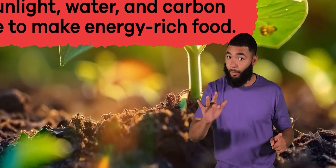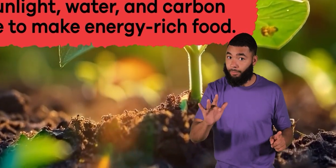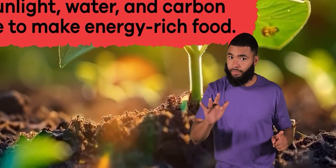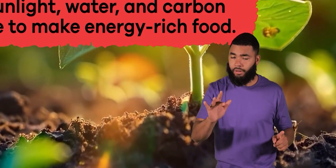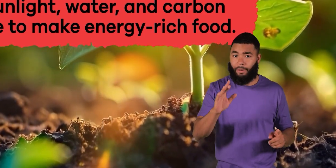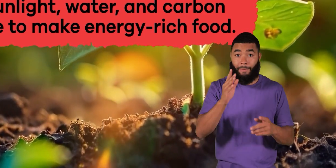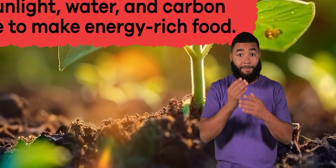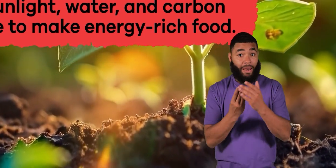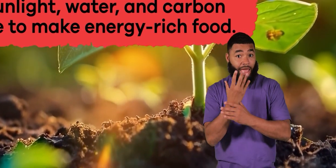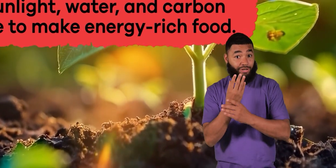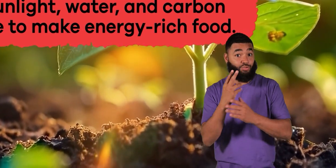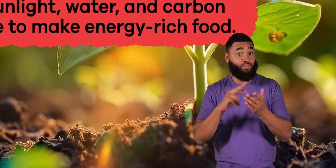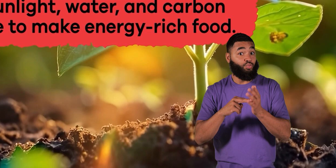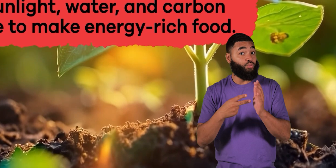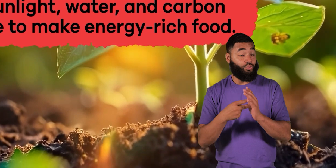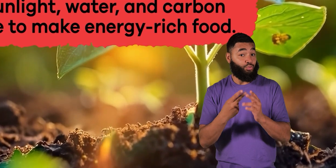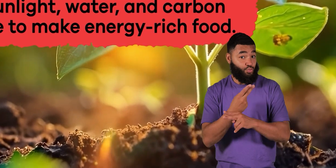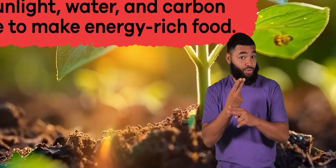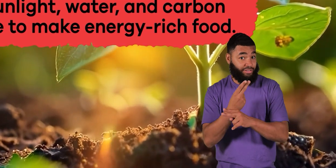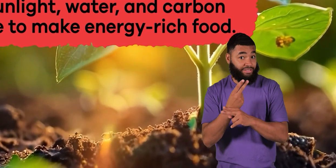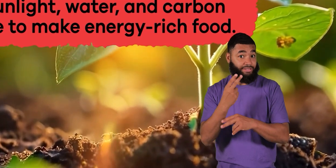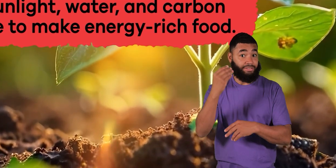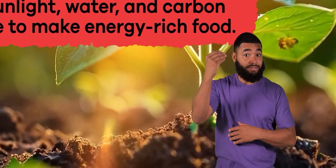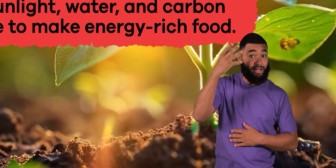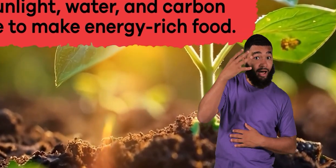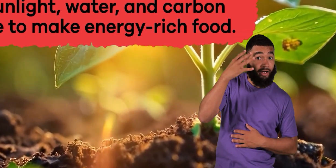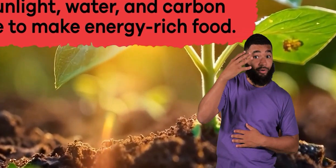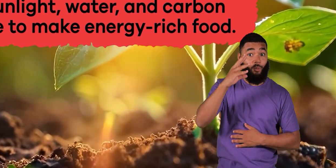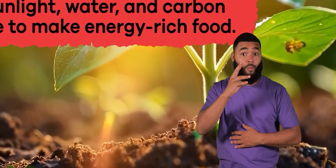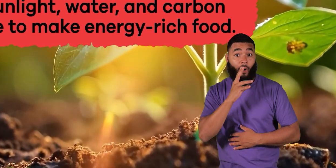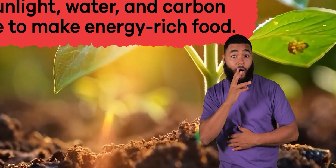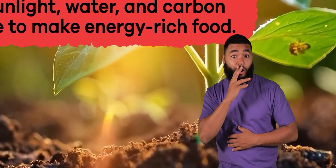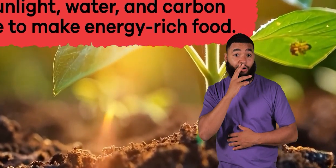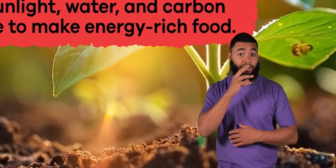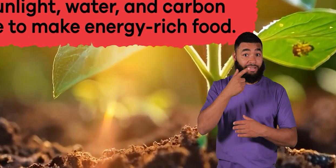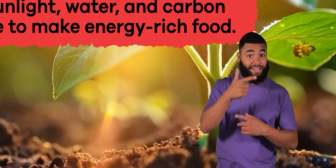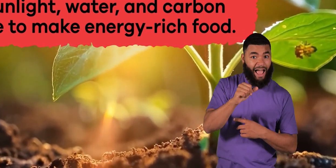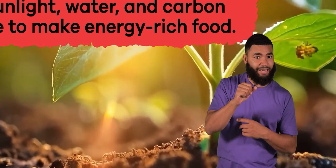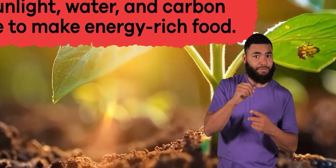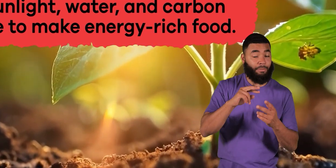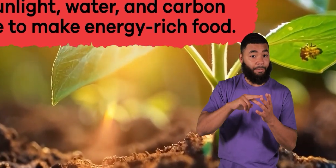plants use sunlight, water, and carbon dioxide to make energy-rich food.